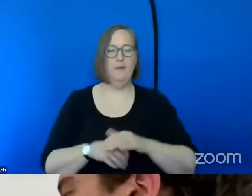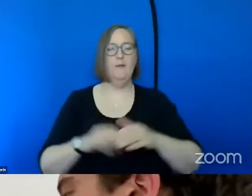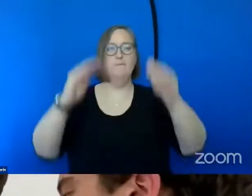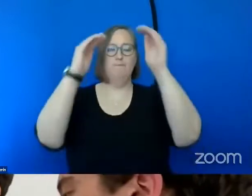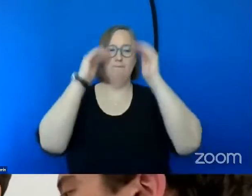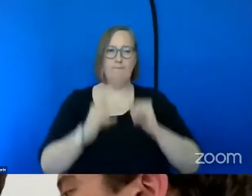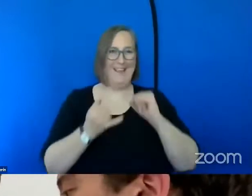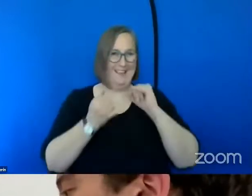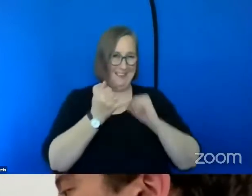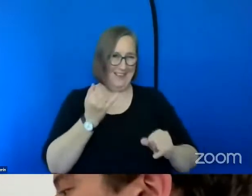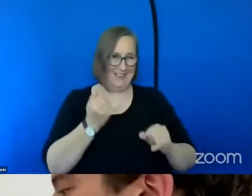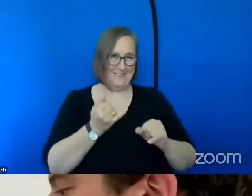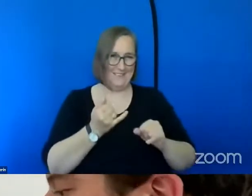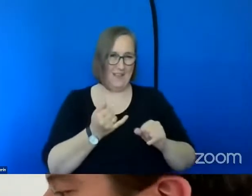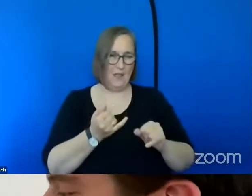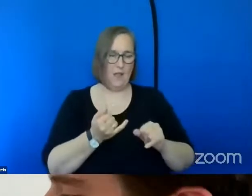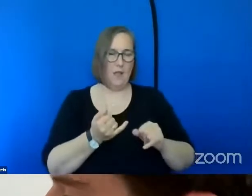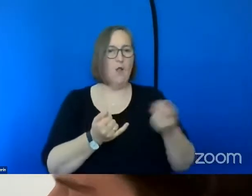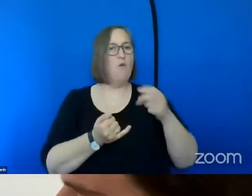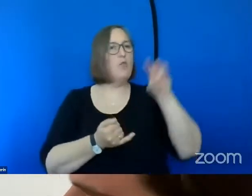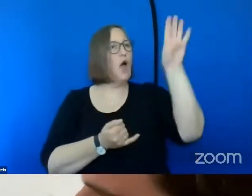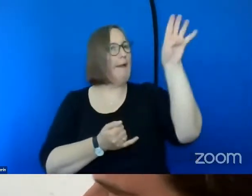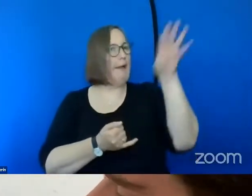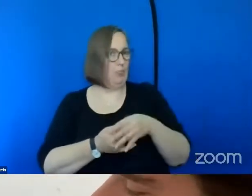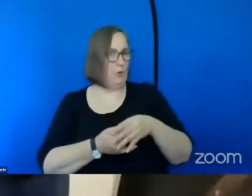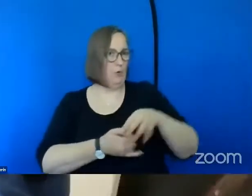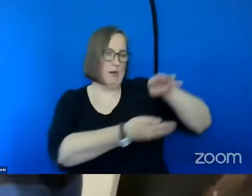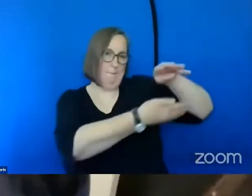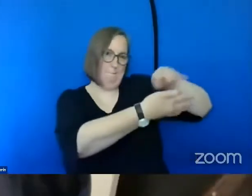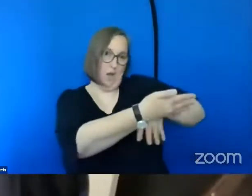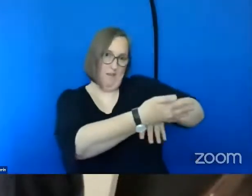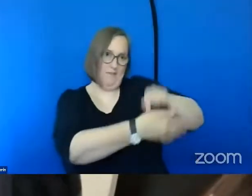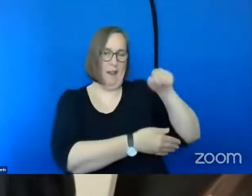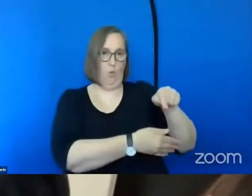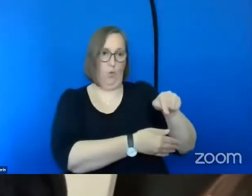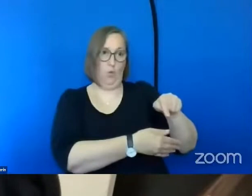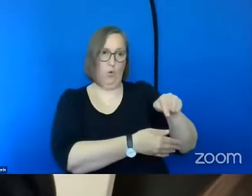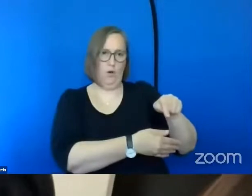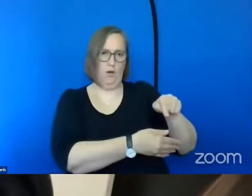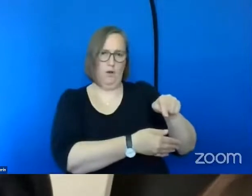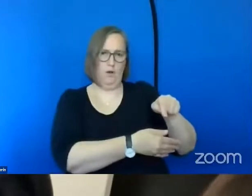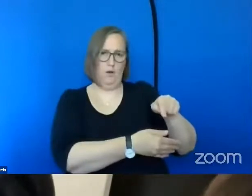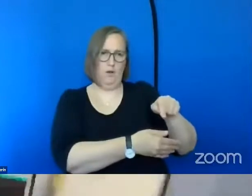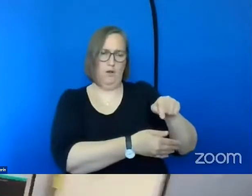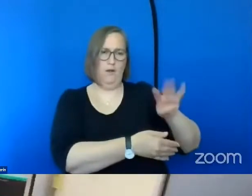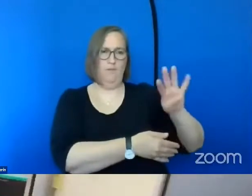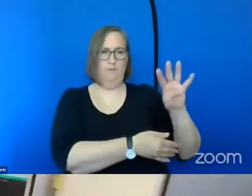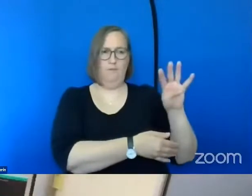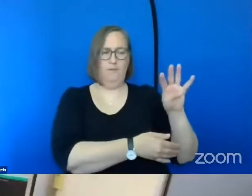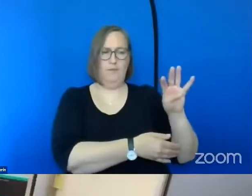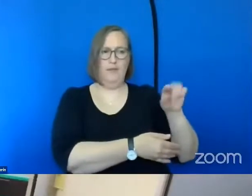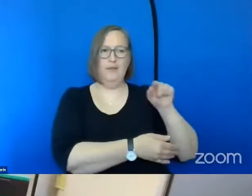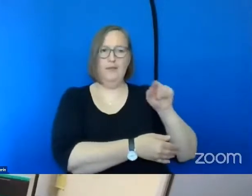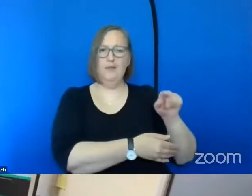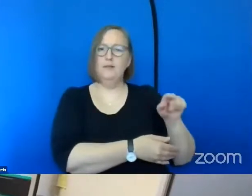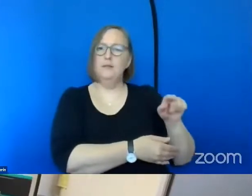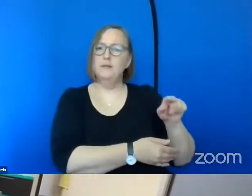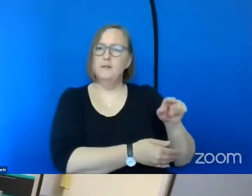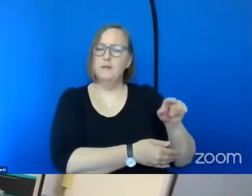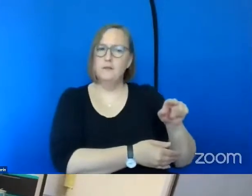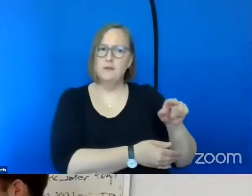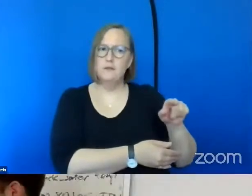athletic competitor and is excited about his very first CYBATHLON competition. He and his team work with a